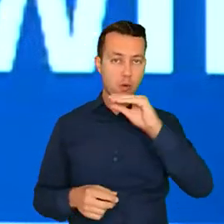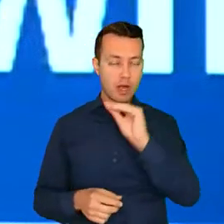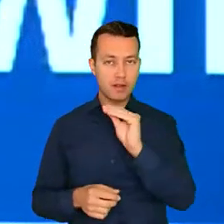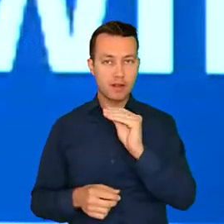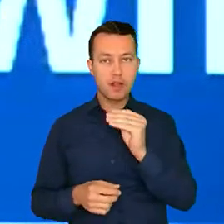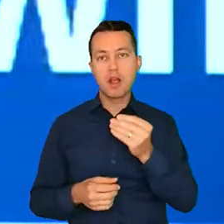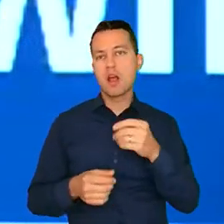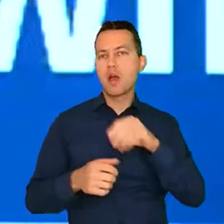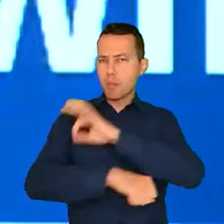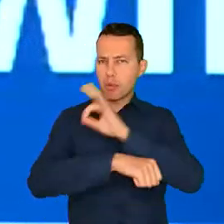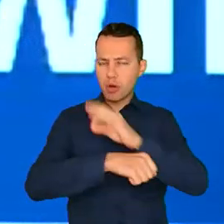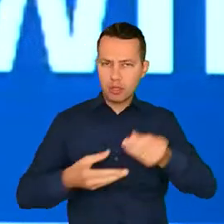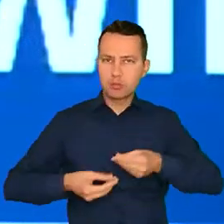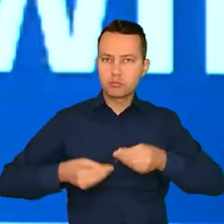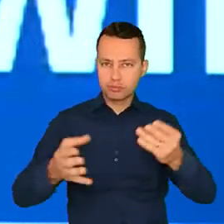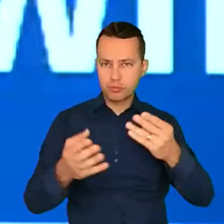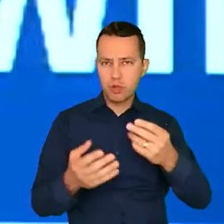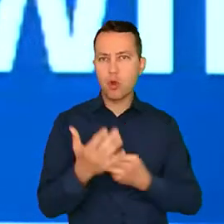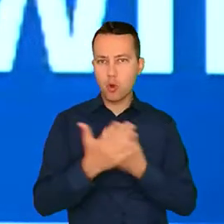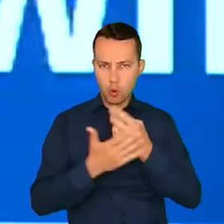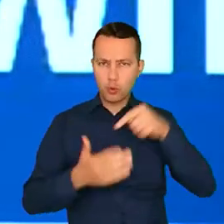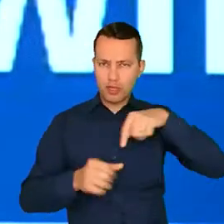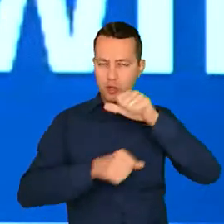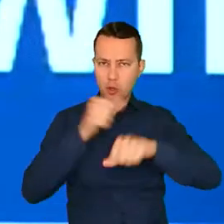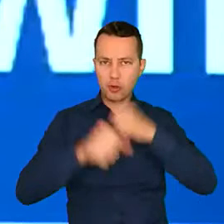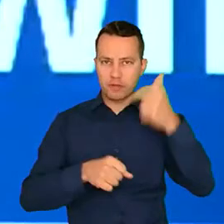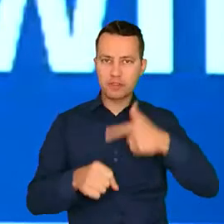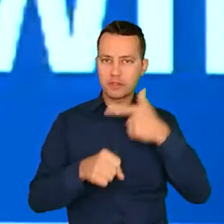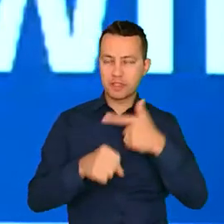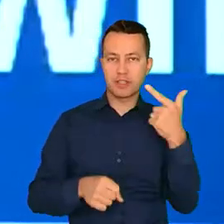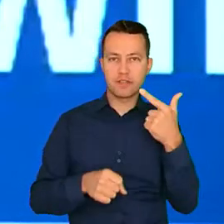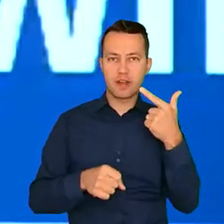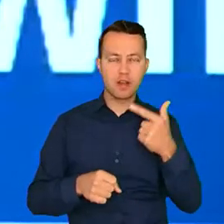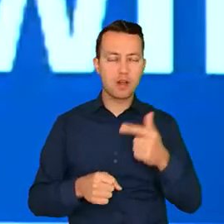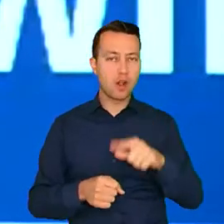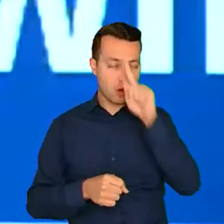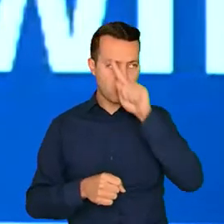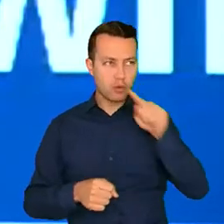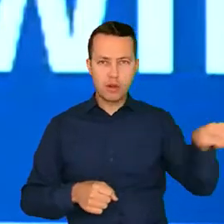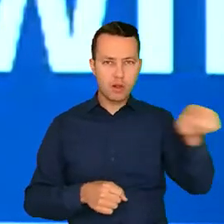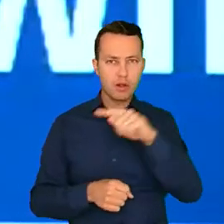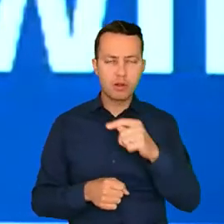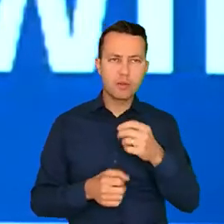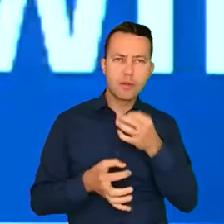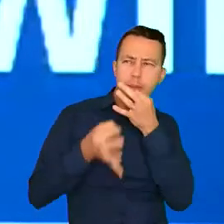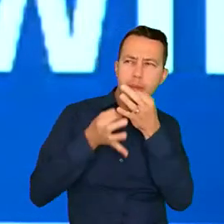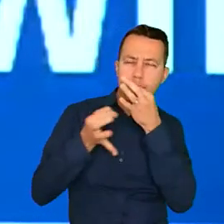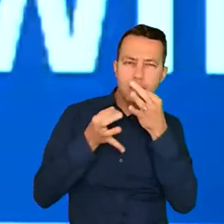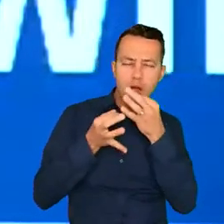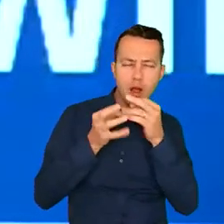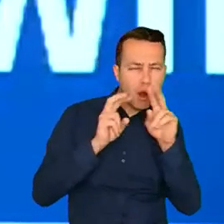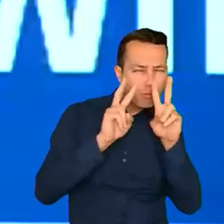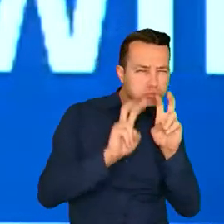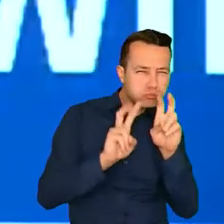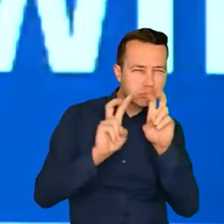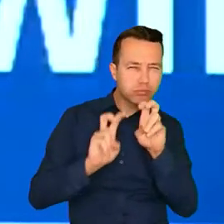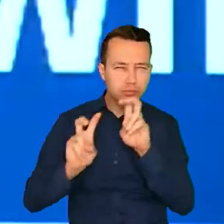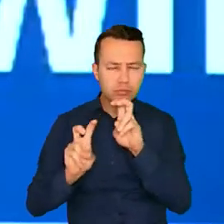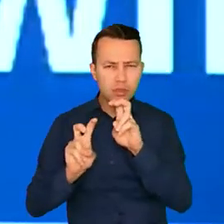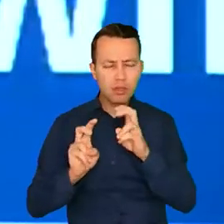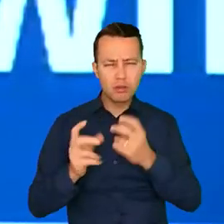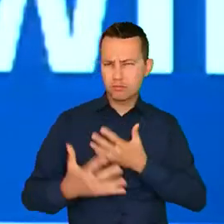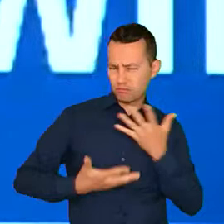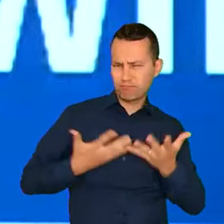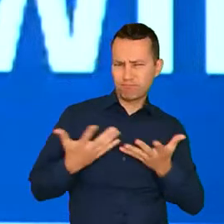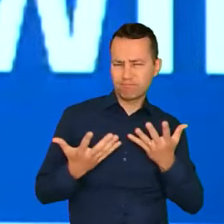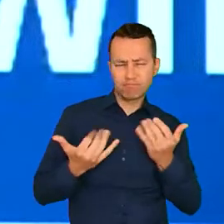awaited for many circles, and when the European Commission published the draft at the end of February